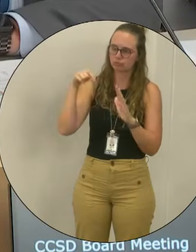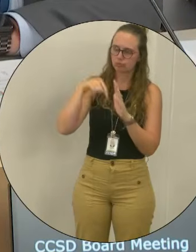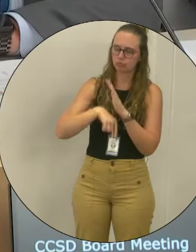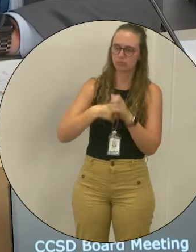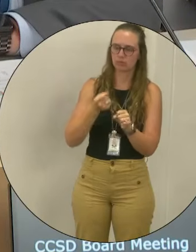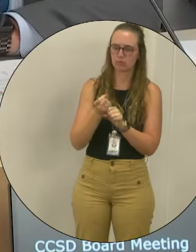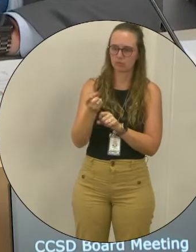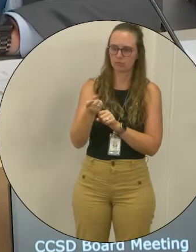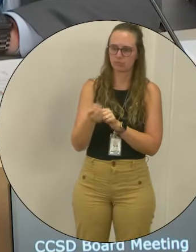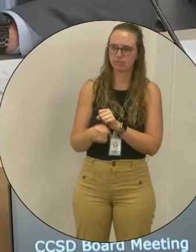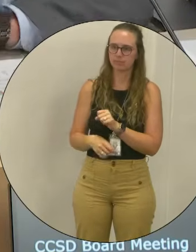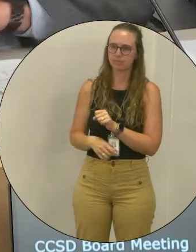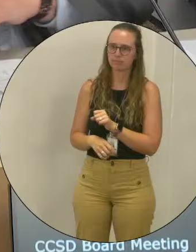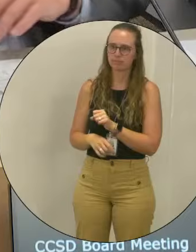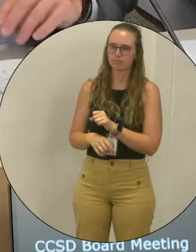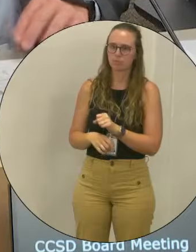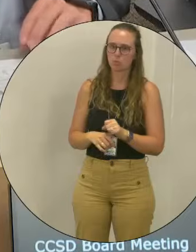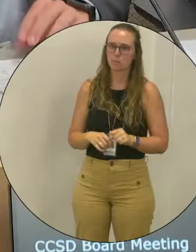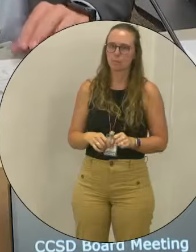year.